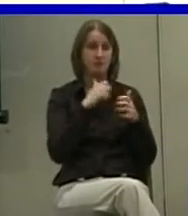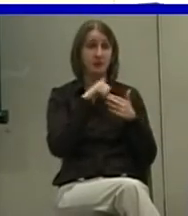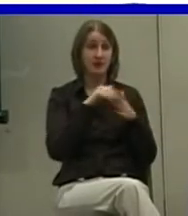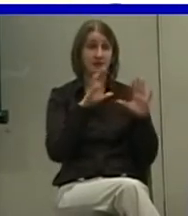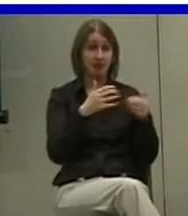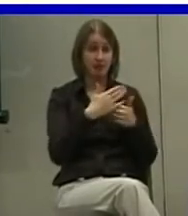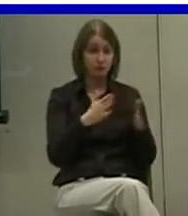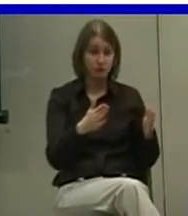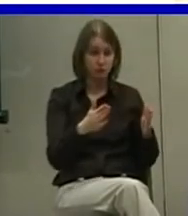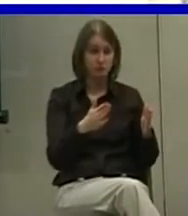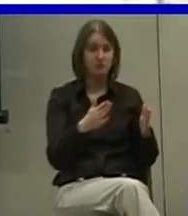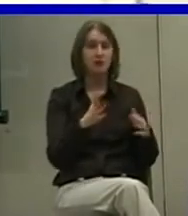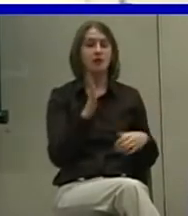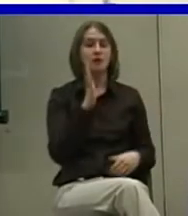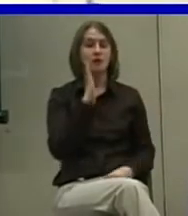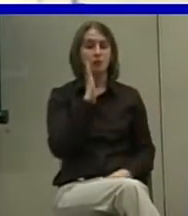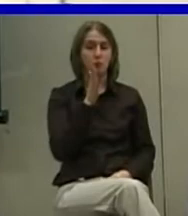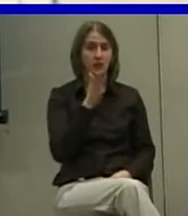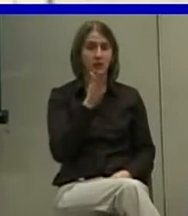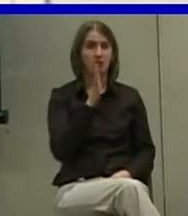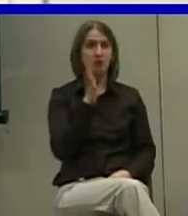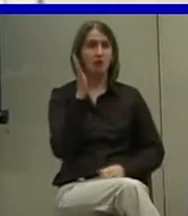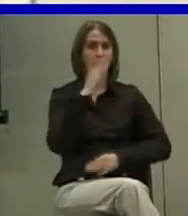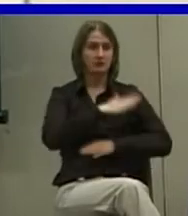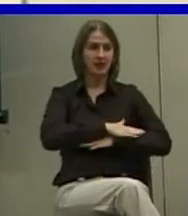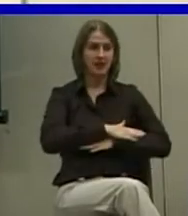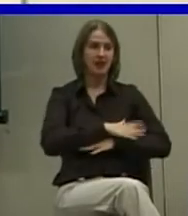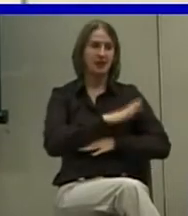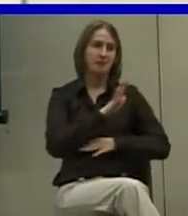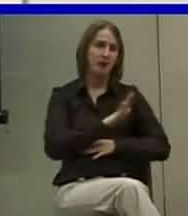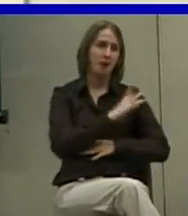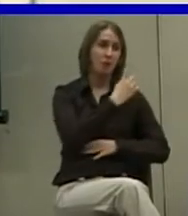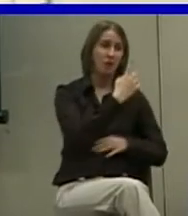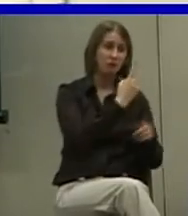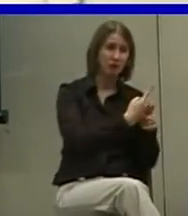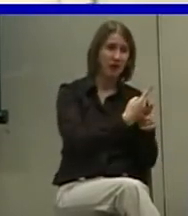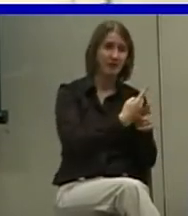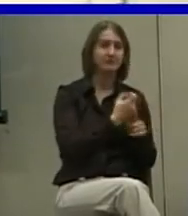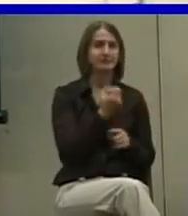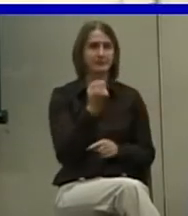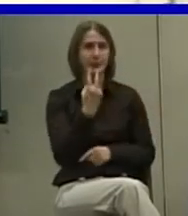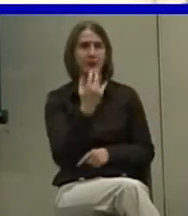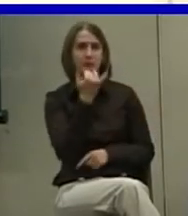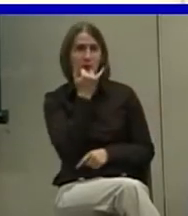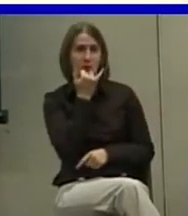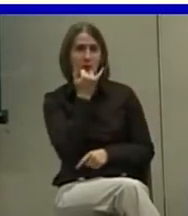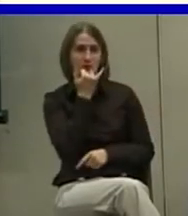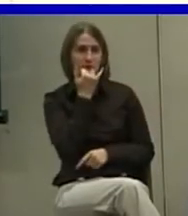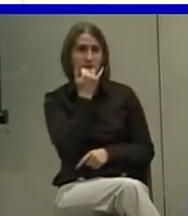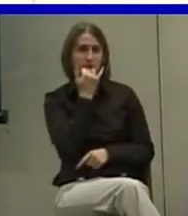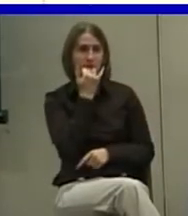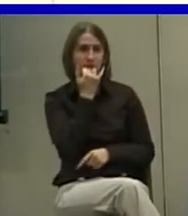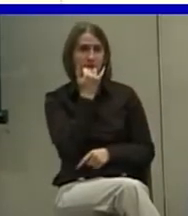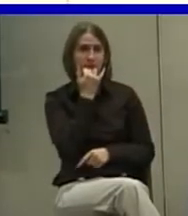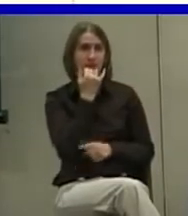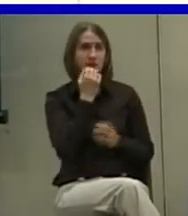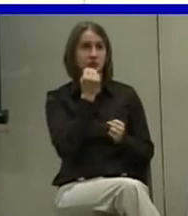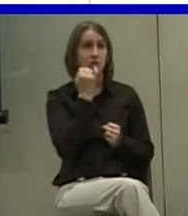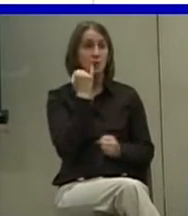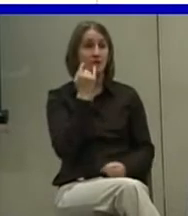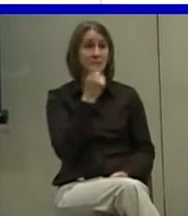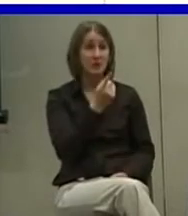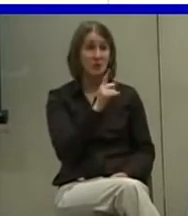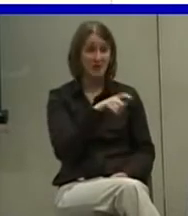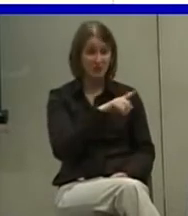classroom spends their day at about 1 to 12. If you were a kid who had to go to school